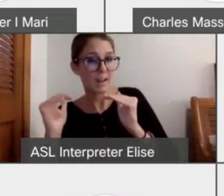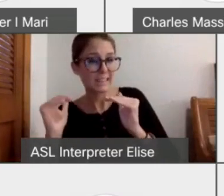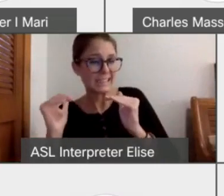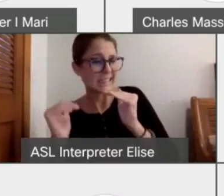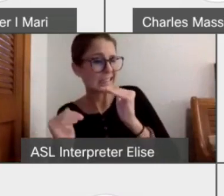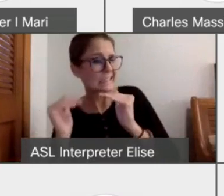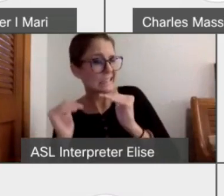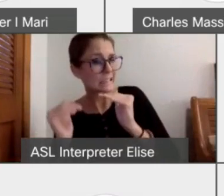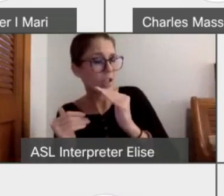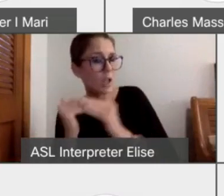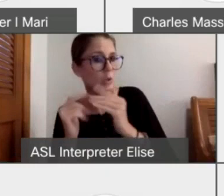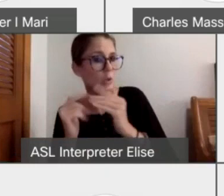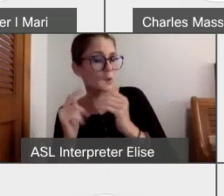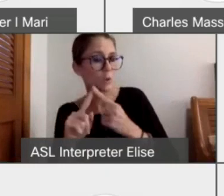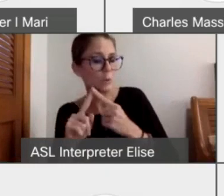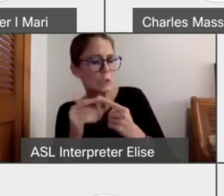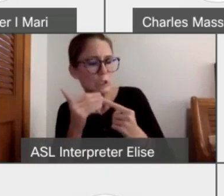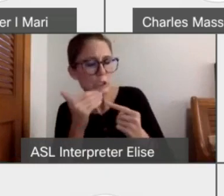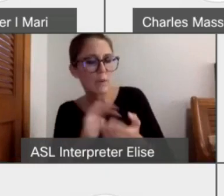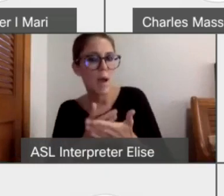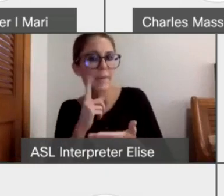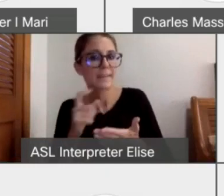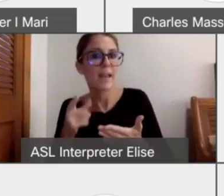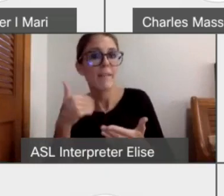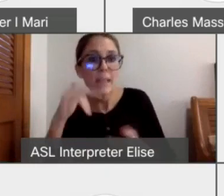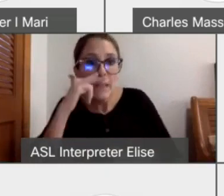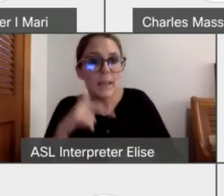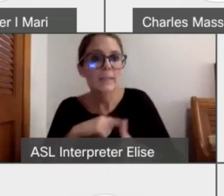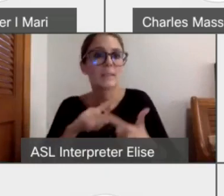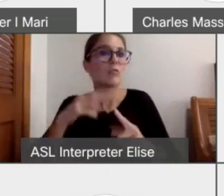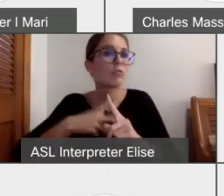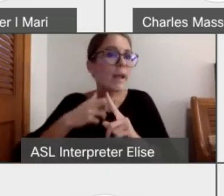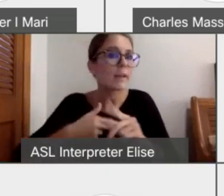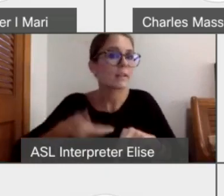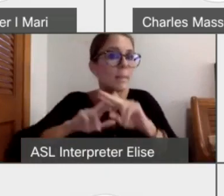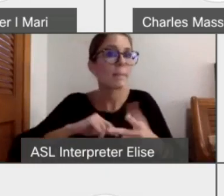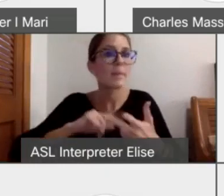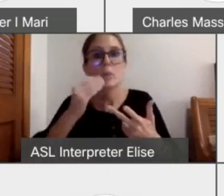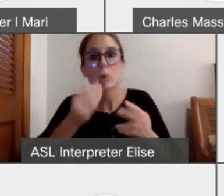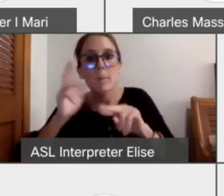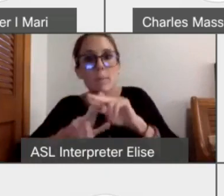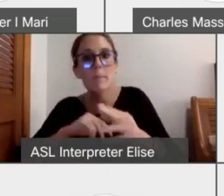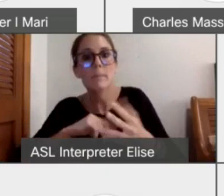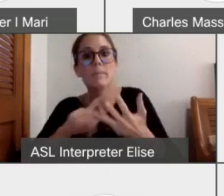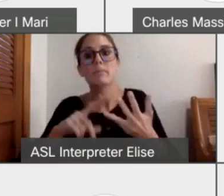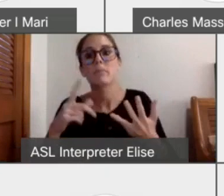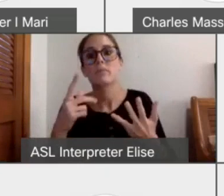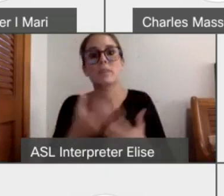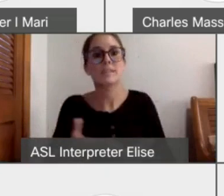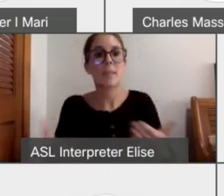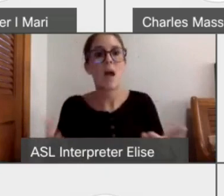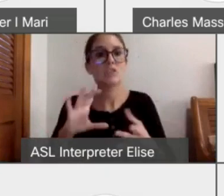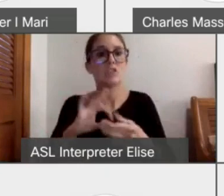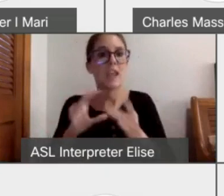amount, because they have kids to take care of, and they have rent that's going up, and gas is up, and food is up, and supply chain issues are impacting